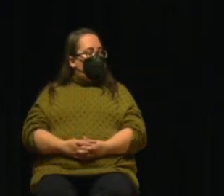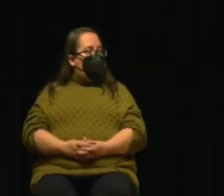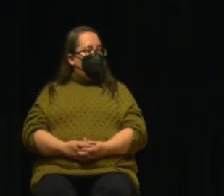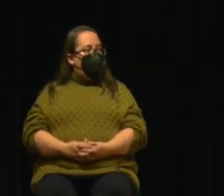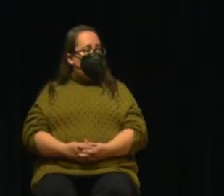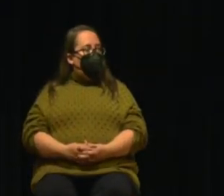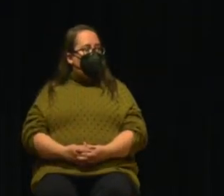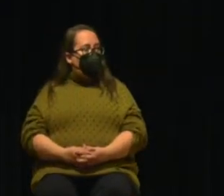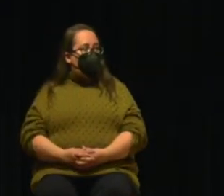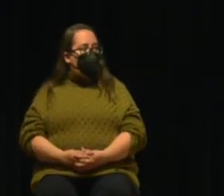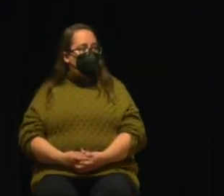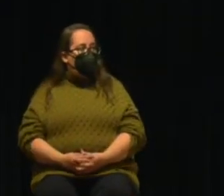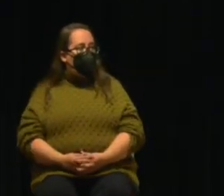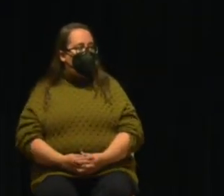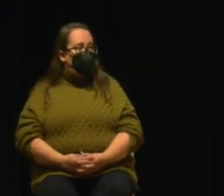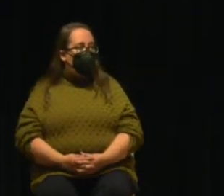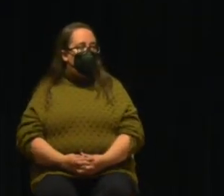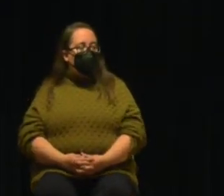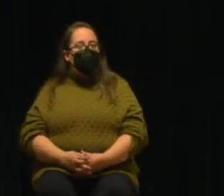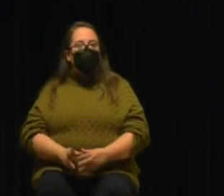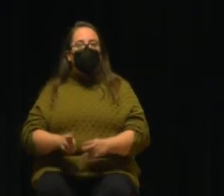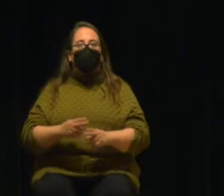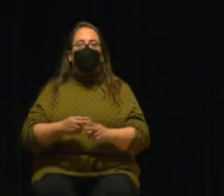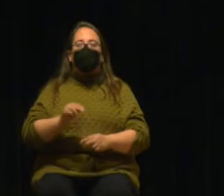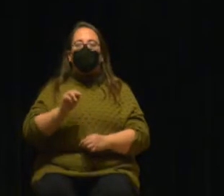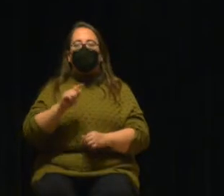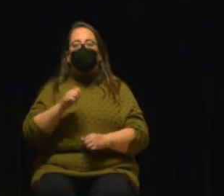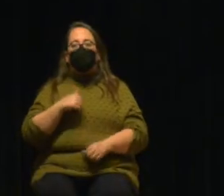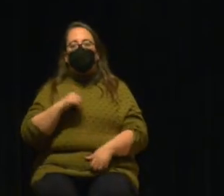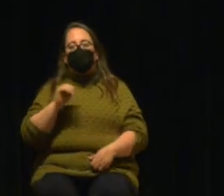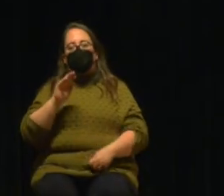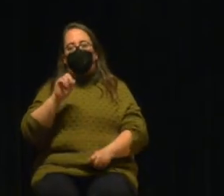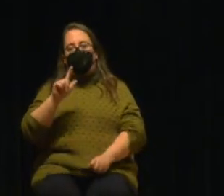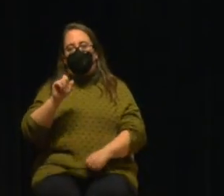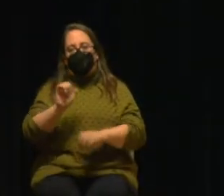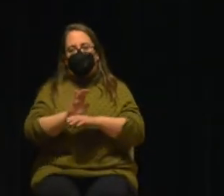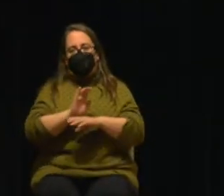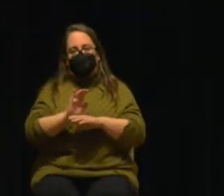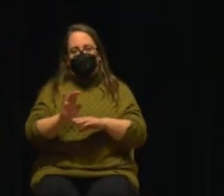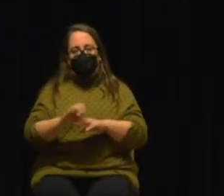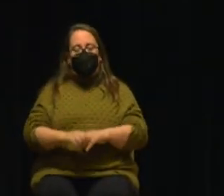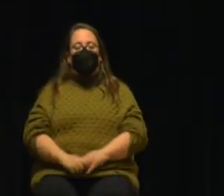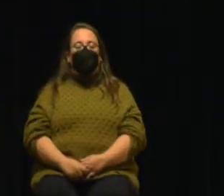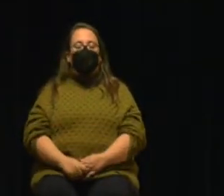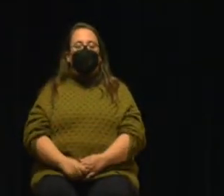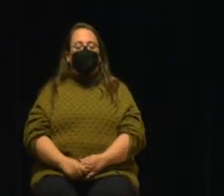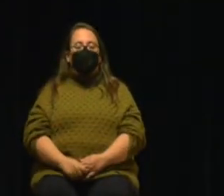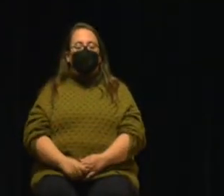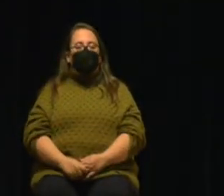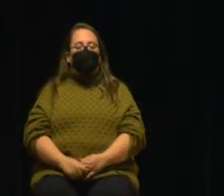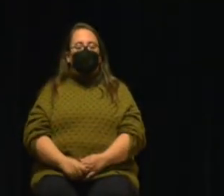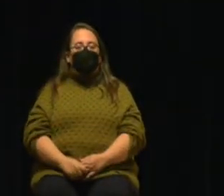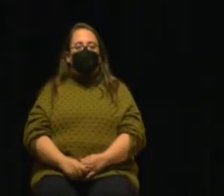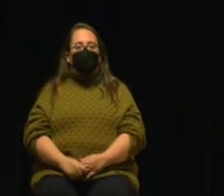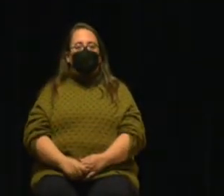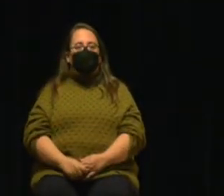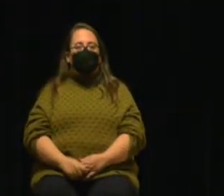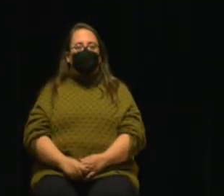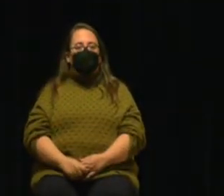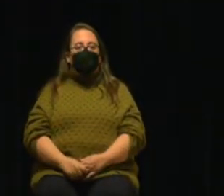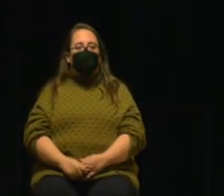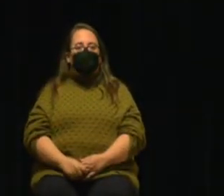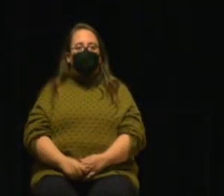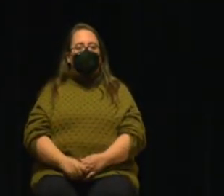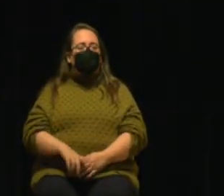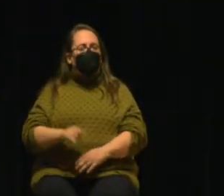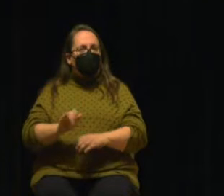Still having a coal business. Did you find, other entrepreneurial pursuits